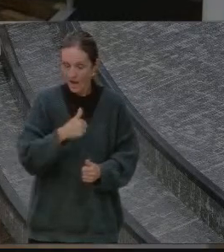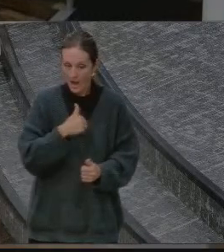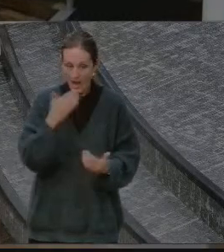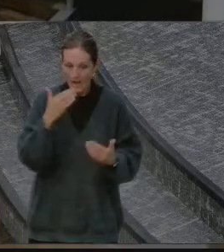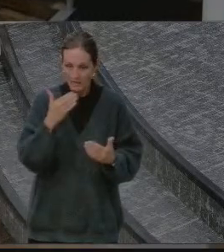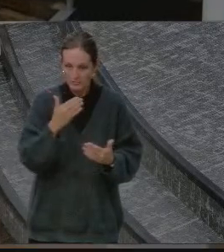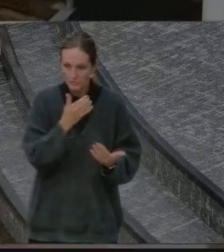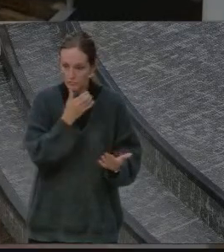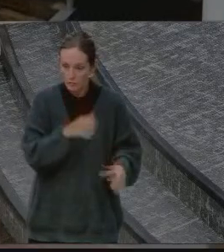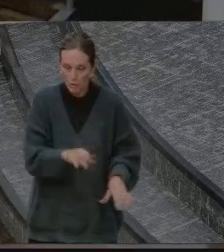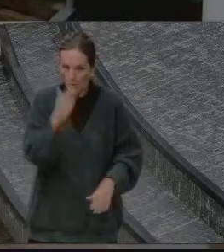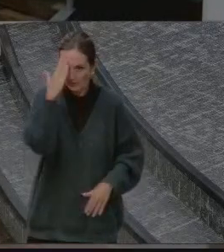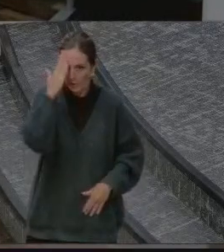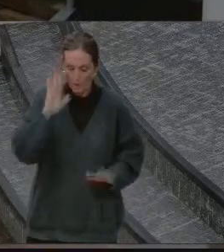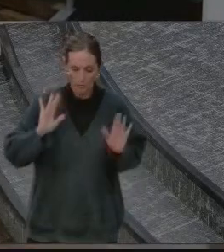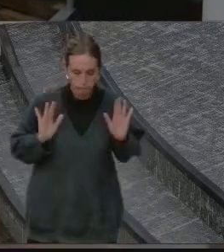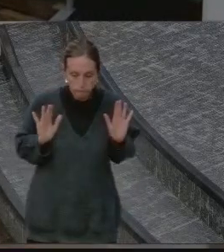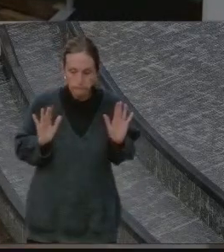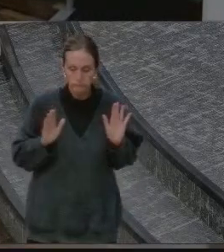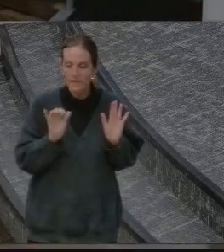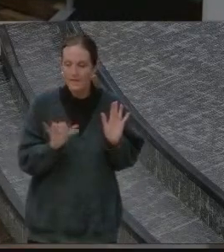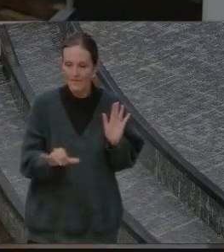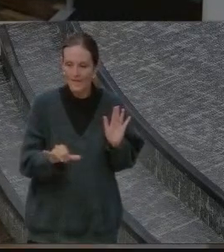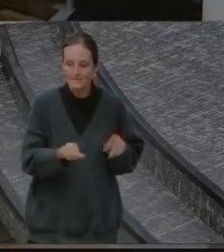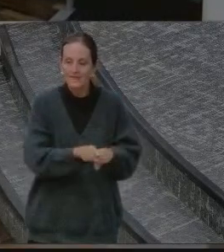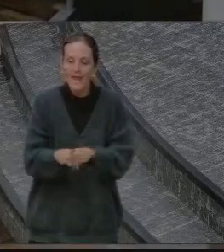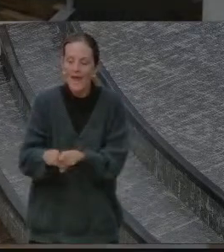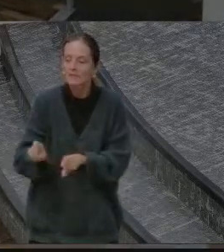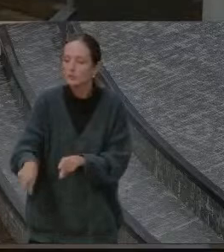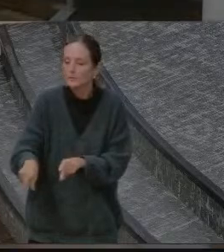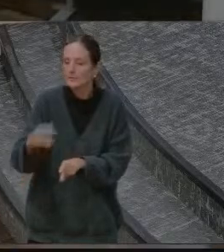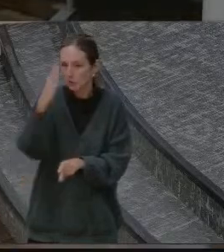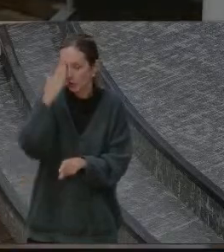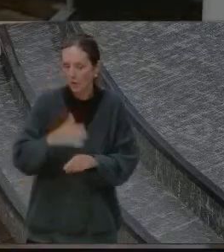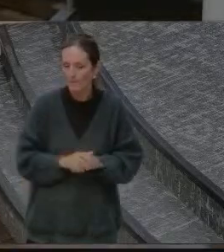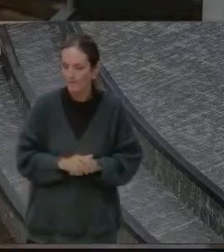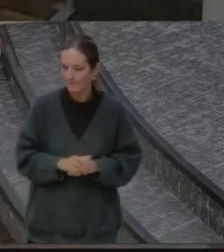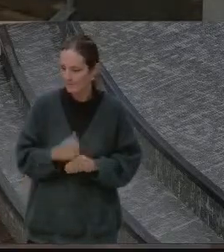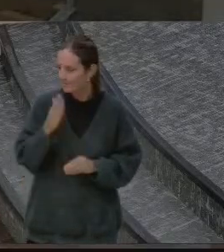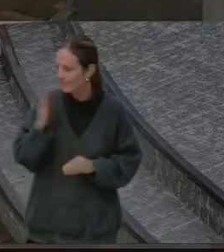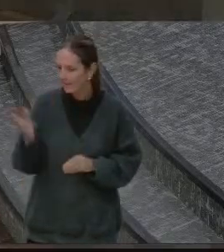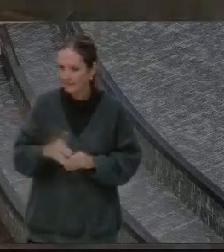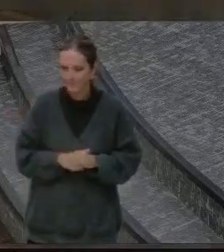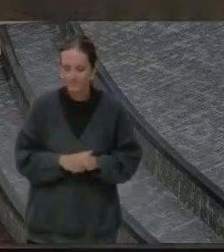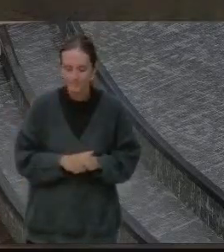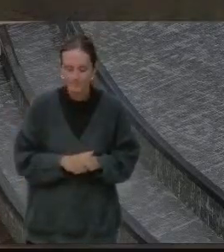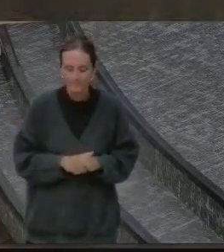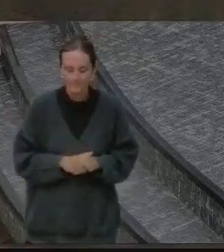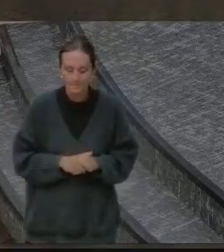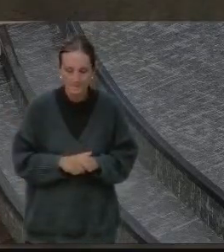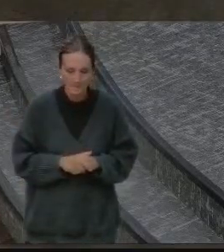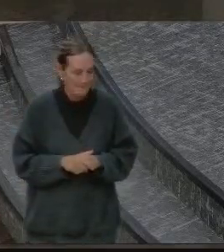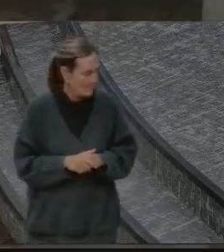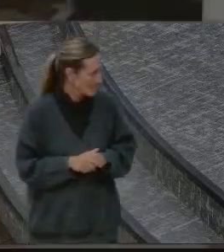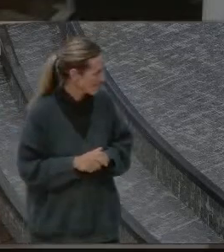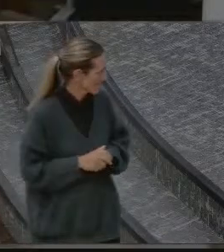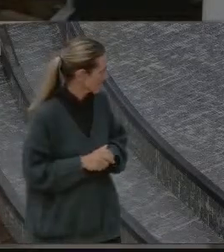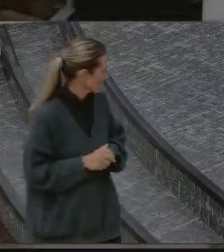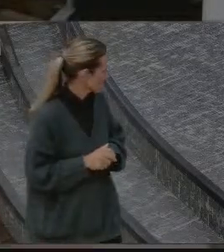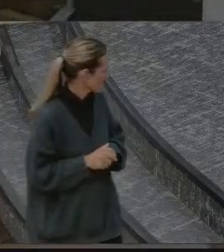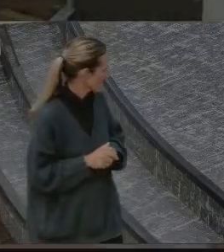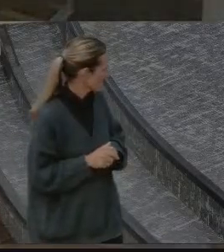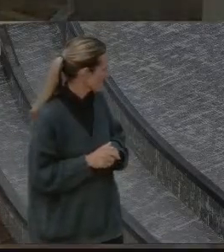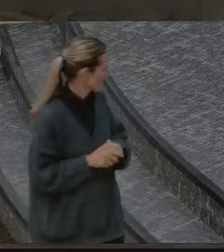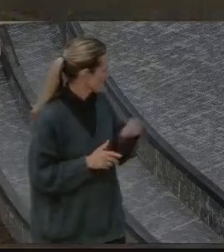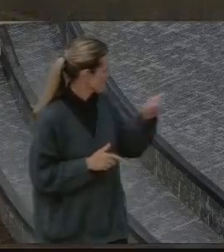kept as need to know as possible. I appreciate that. Thank you. Just very briefly, while I